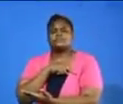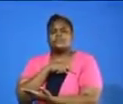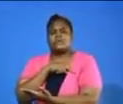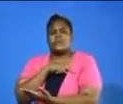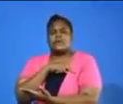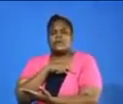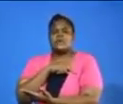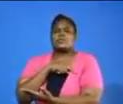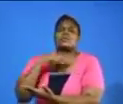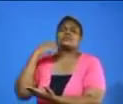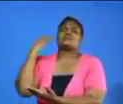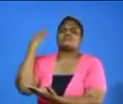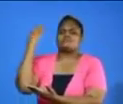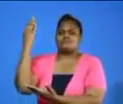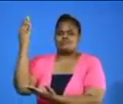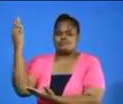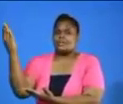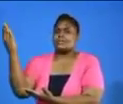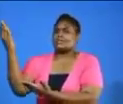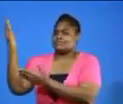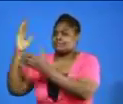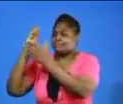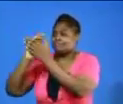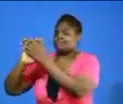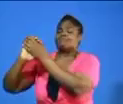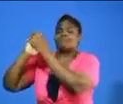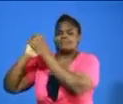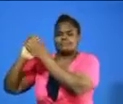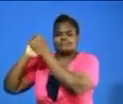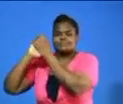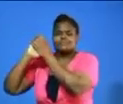greet you. We will